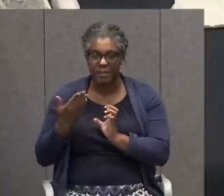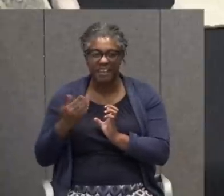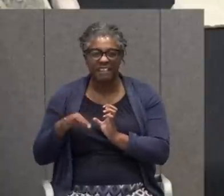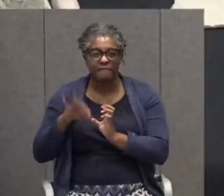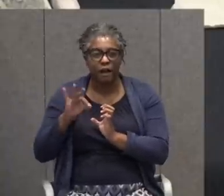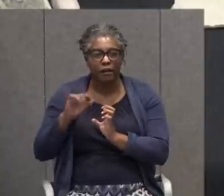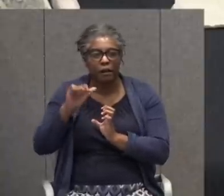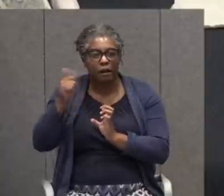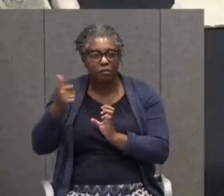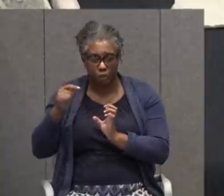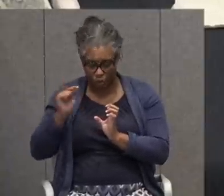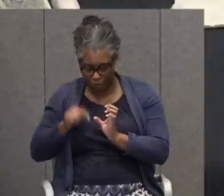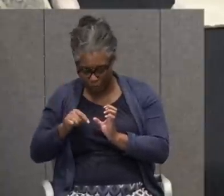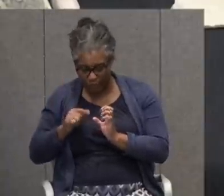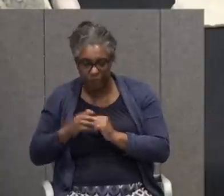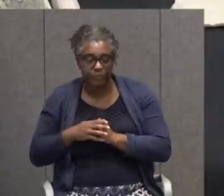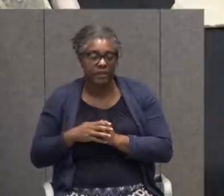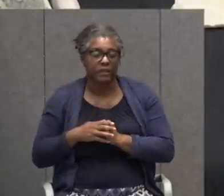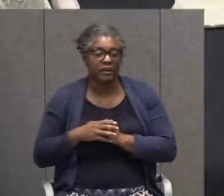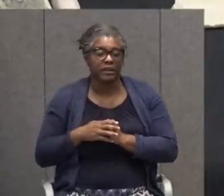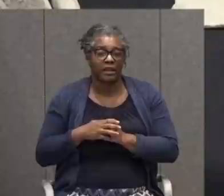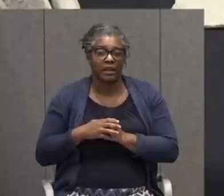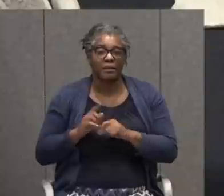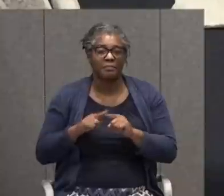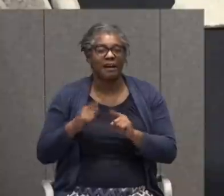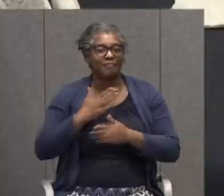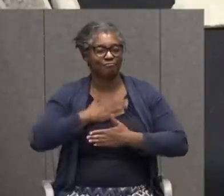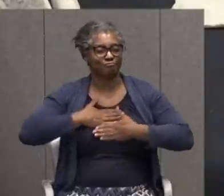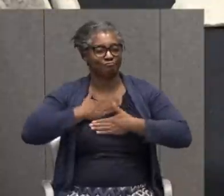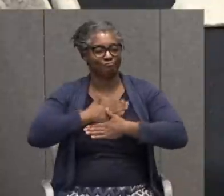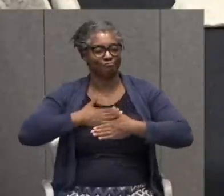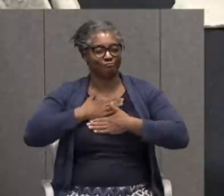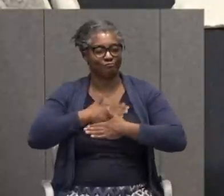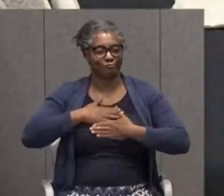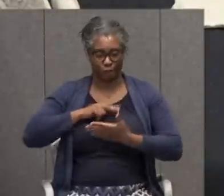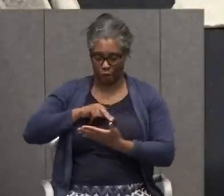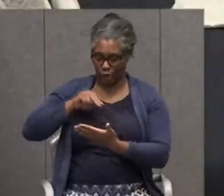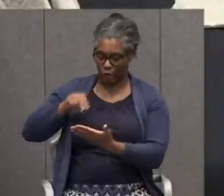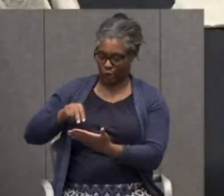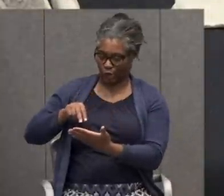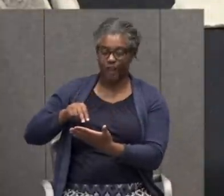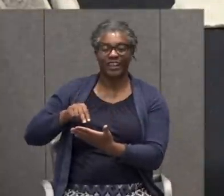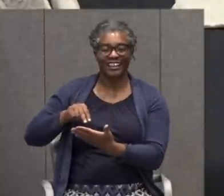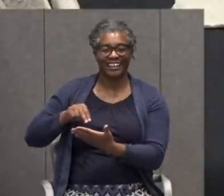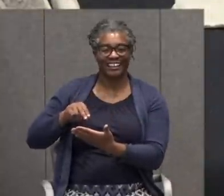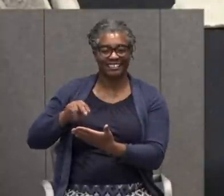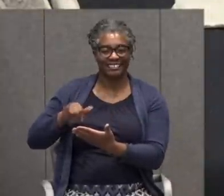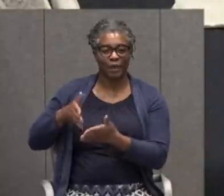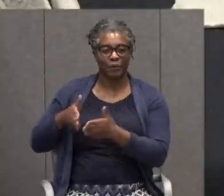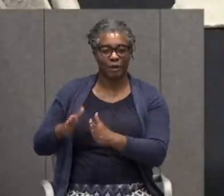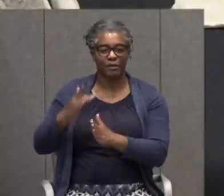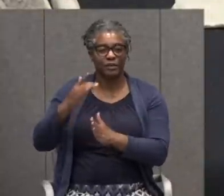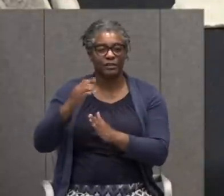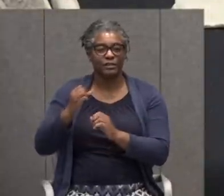this rock just the way it is so that I can remind myself of how it was found when it looked just like